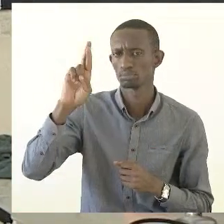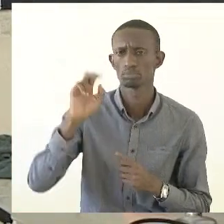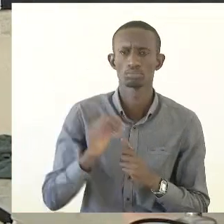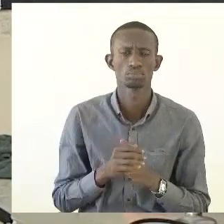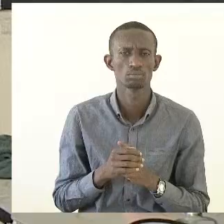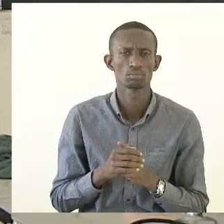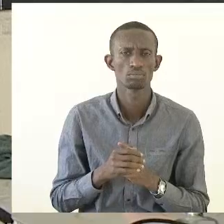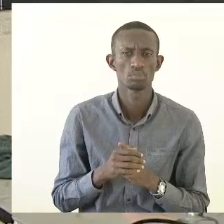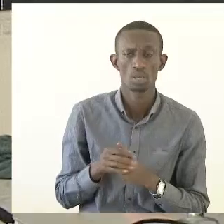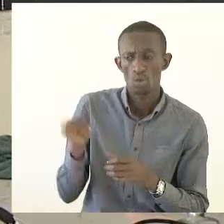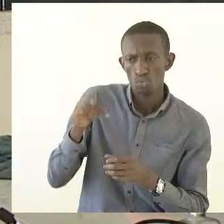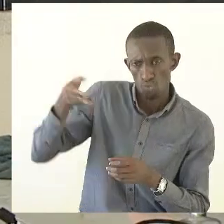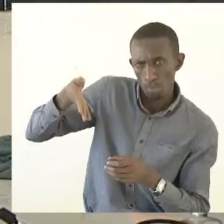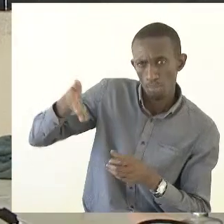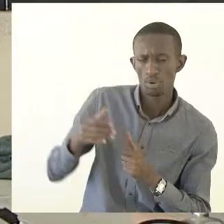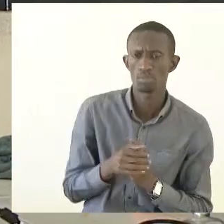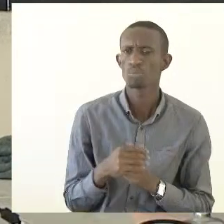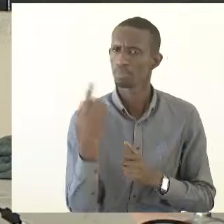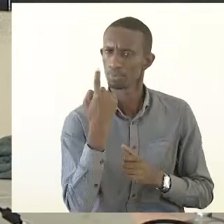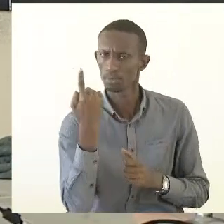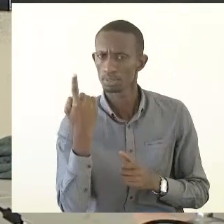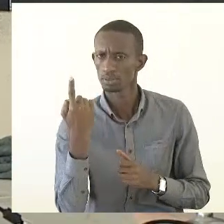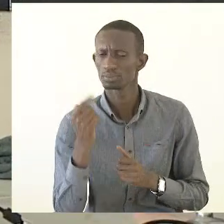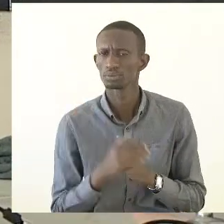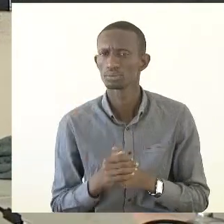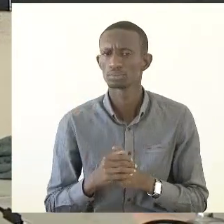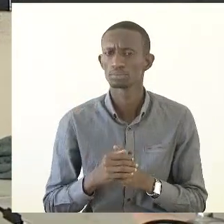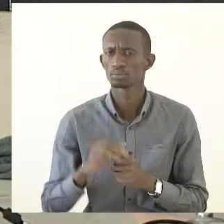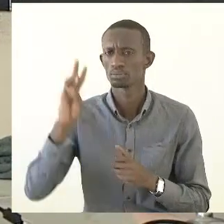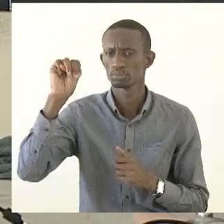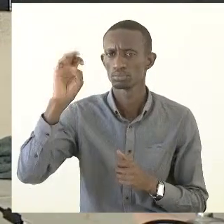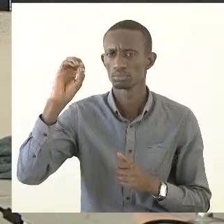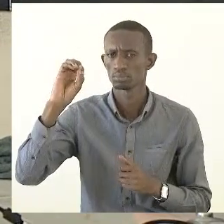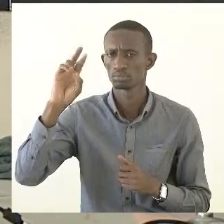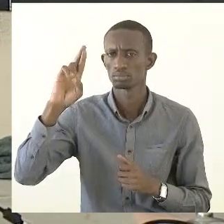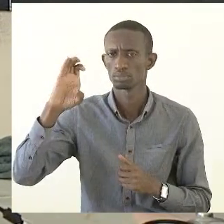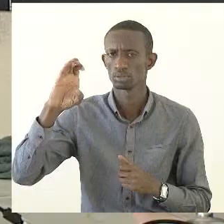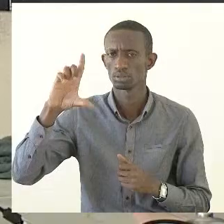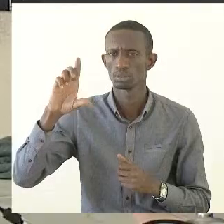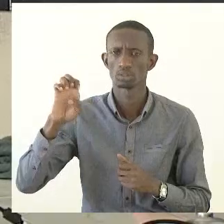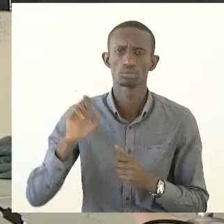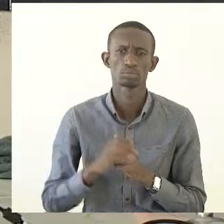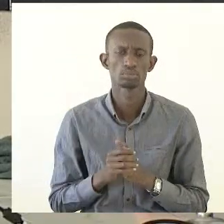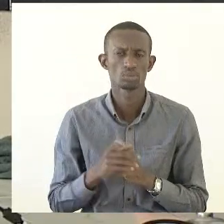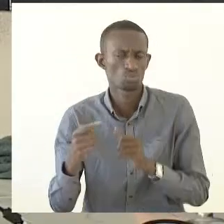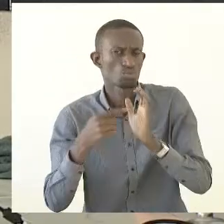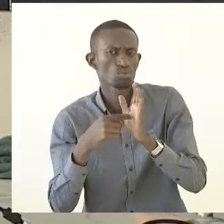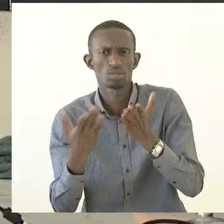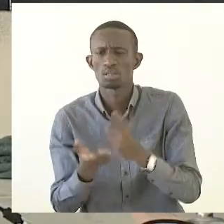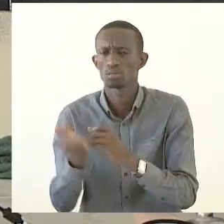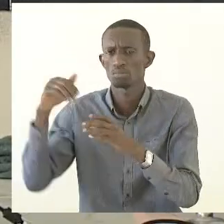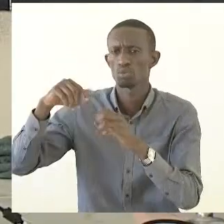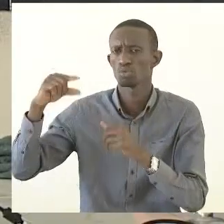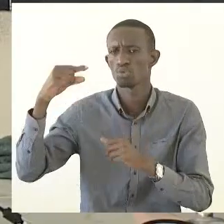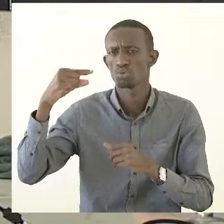or a simple molecule of monosaccharides. Examples of monosaccharides, we have the glucose, we